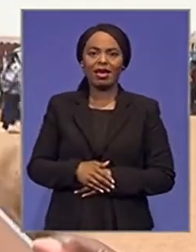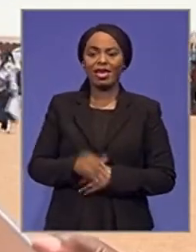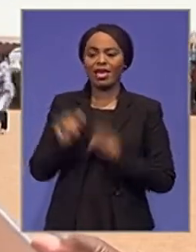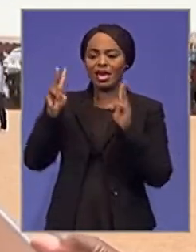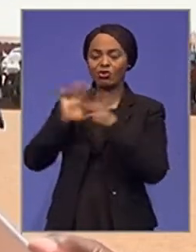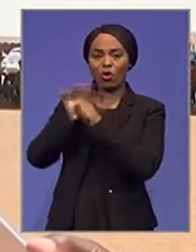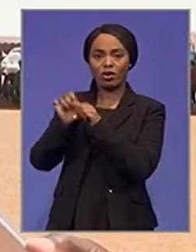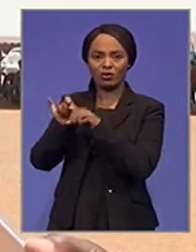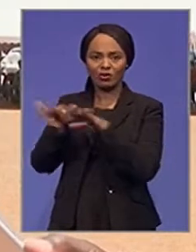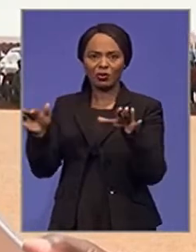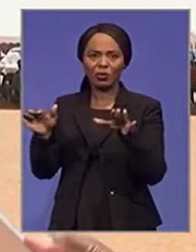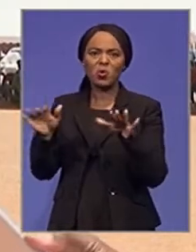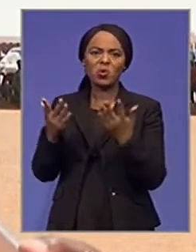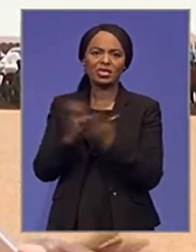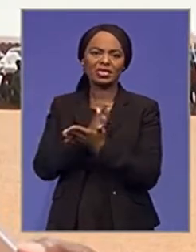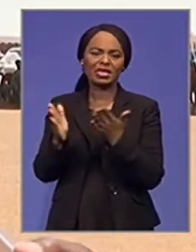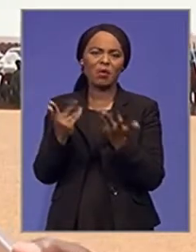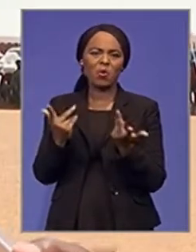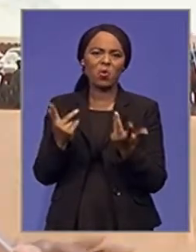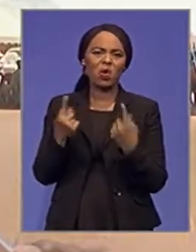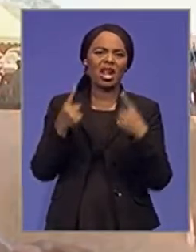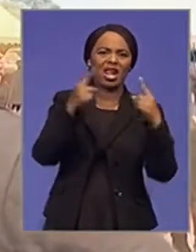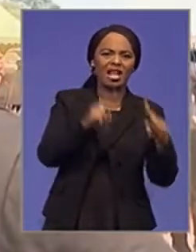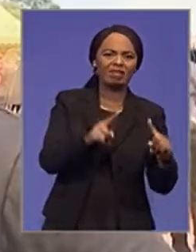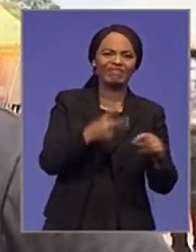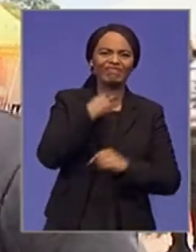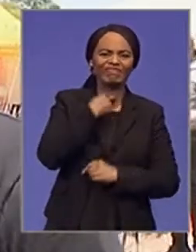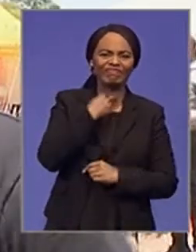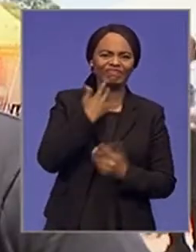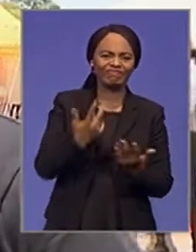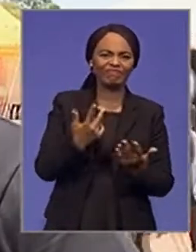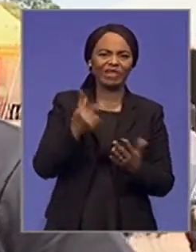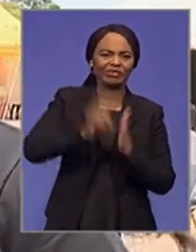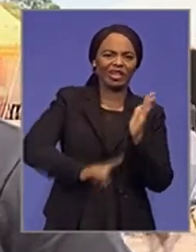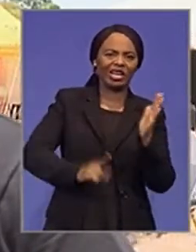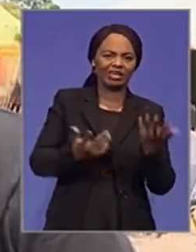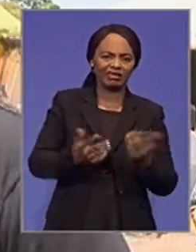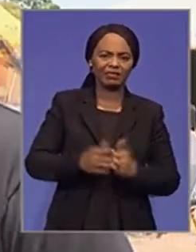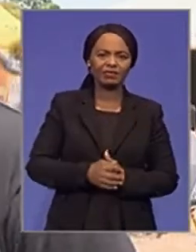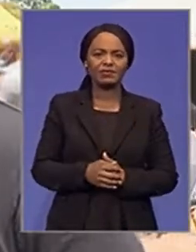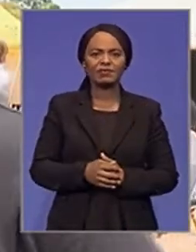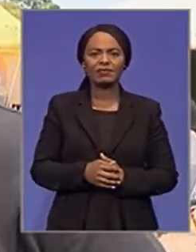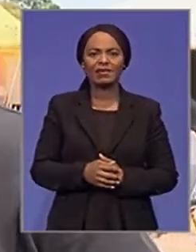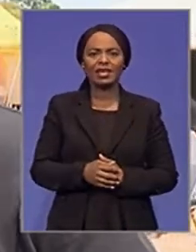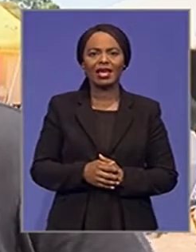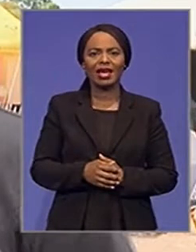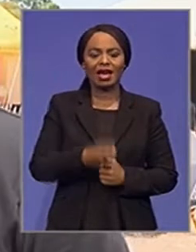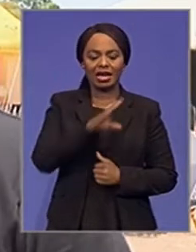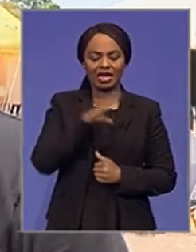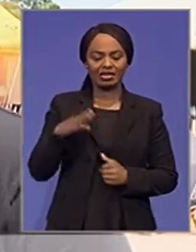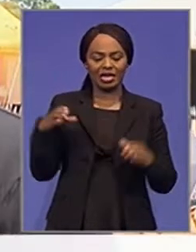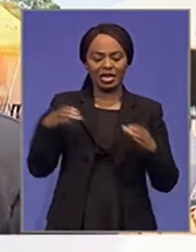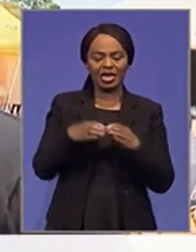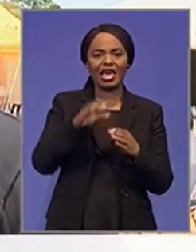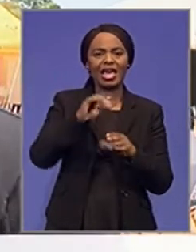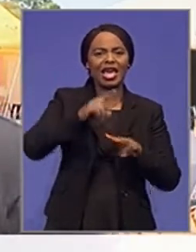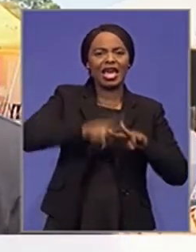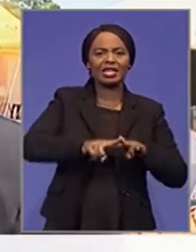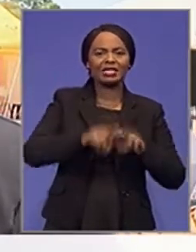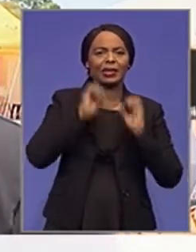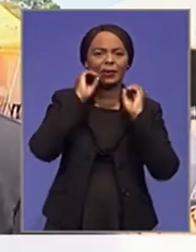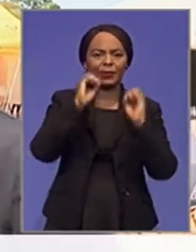di defaulters because of stigma mitigation. Ha rena AIDS council ha re ka kera letsatsi le na le mosola ope